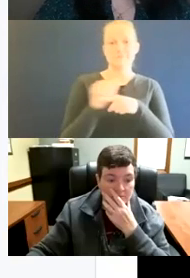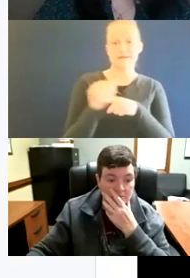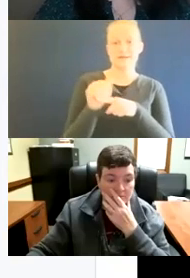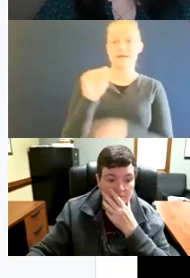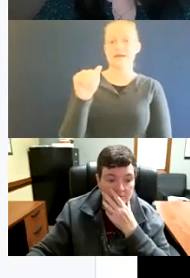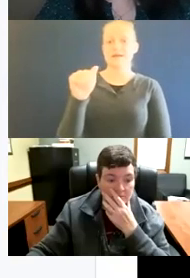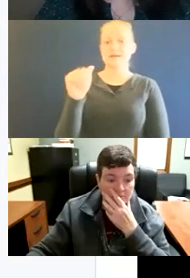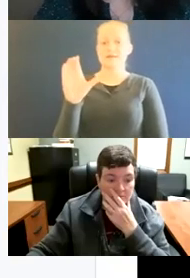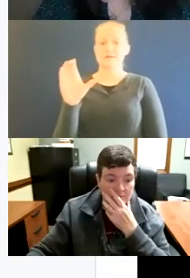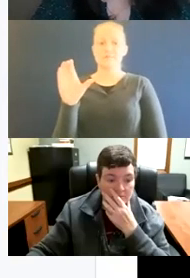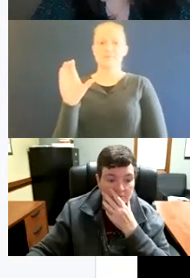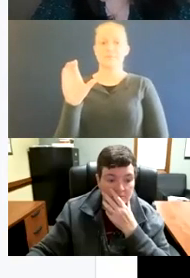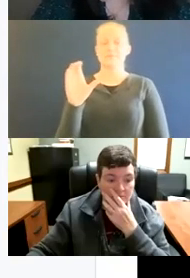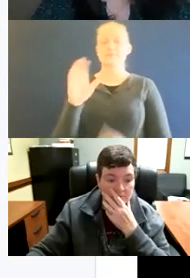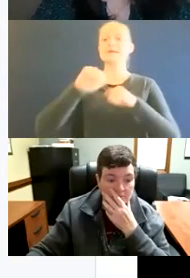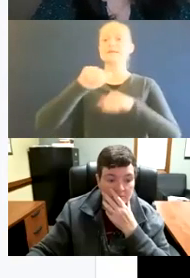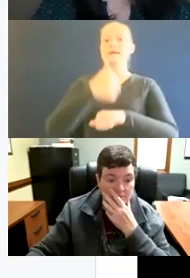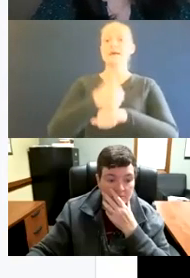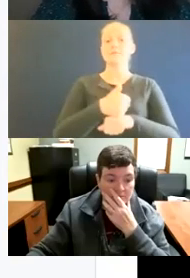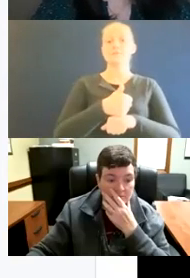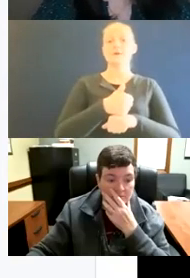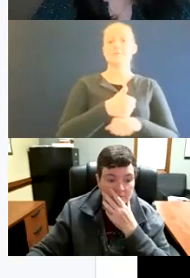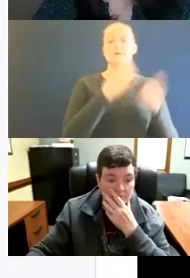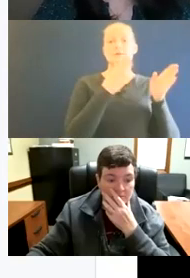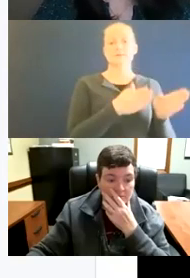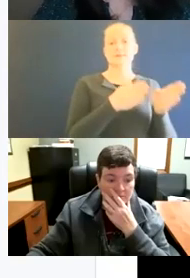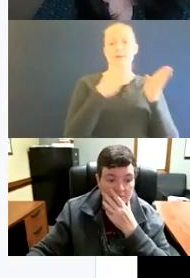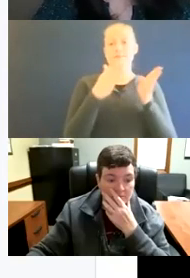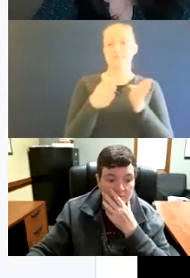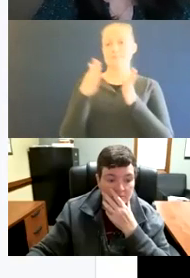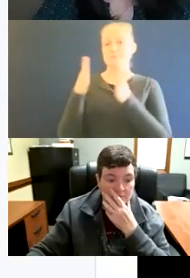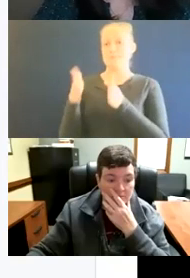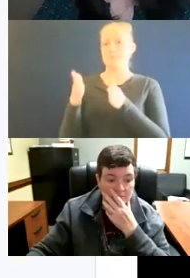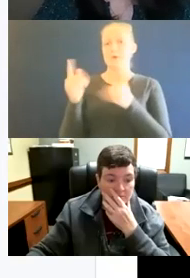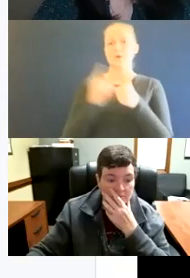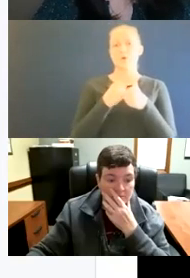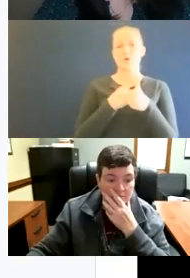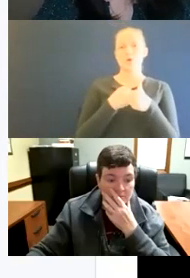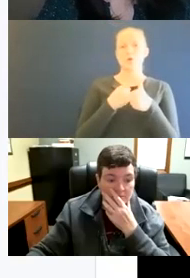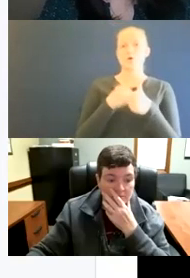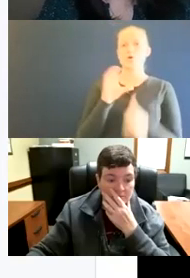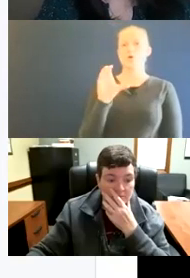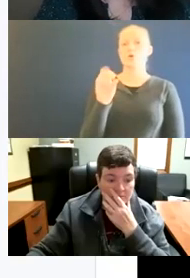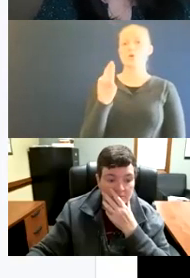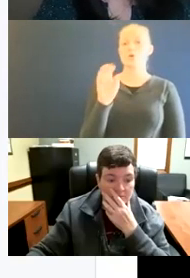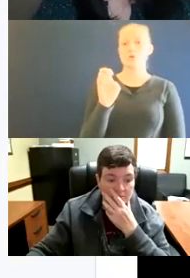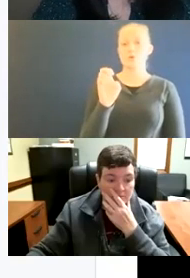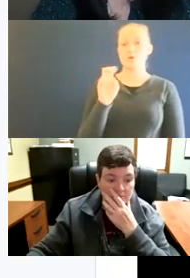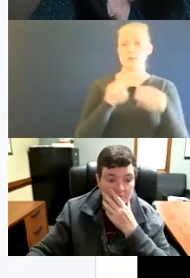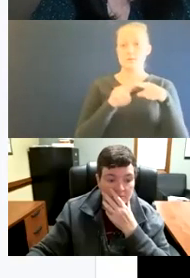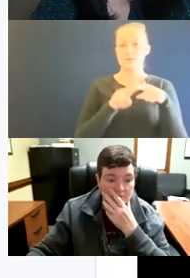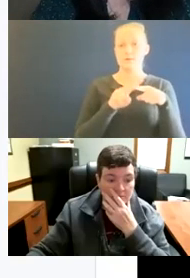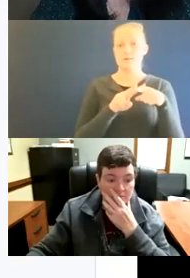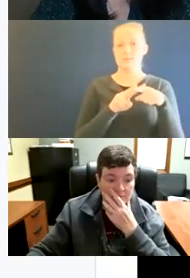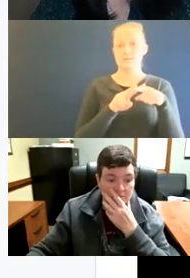by steps. And we gave an example for the first one, which was to focus on core vocabulary. So as you can see, we've got